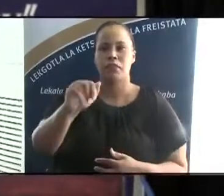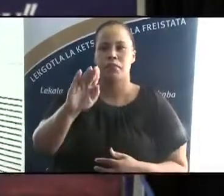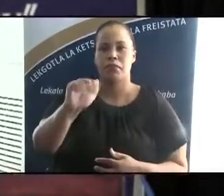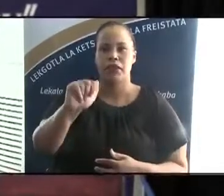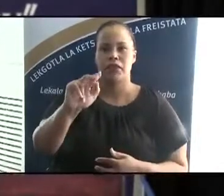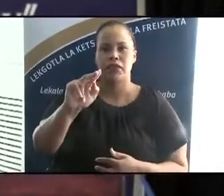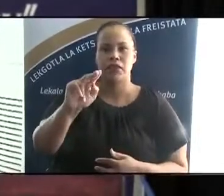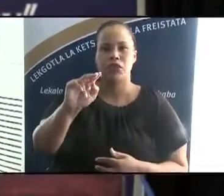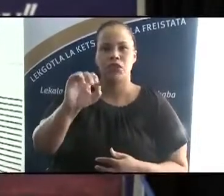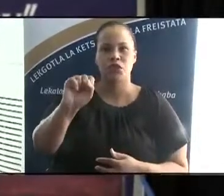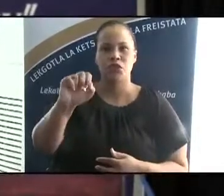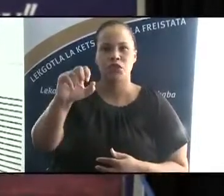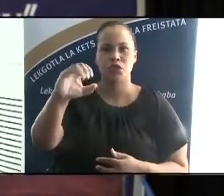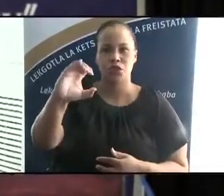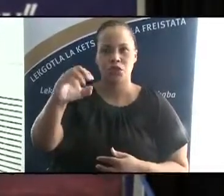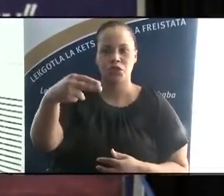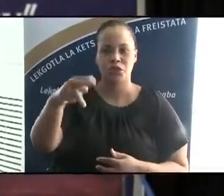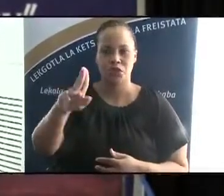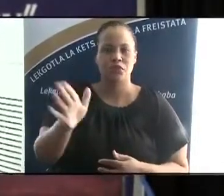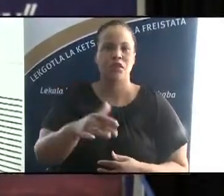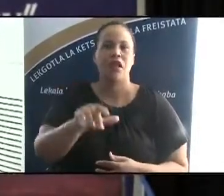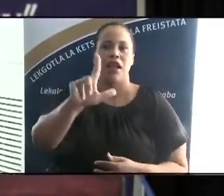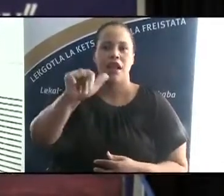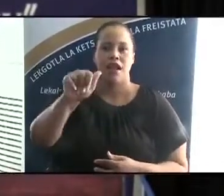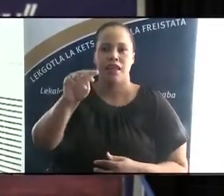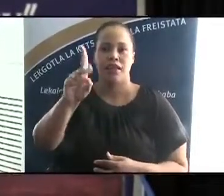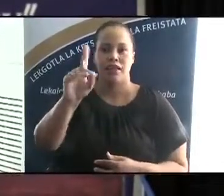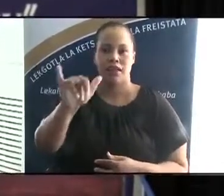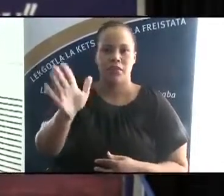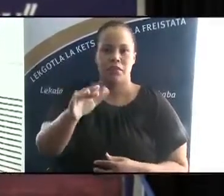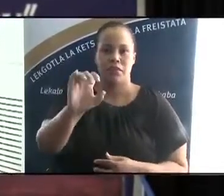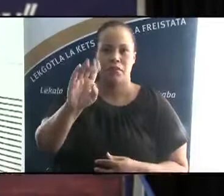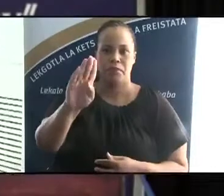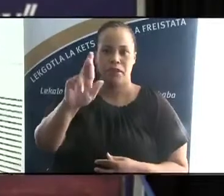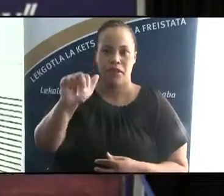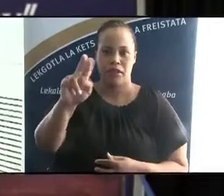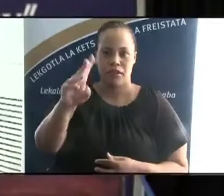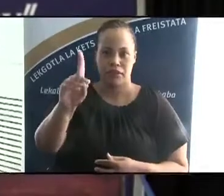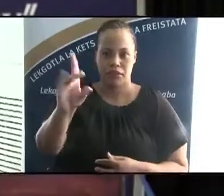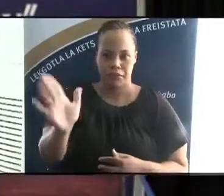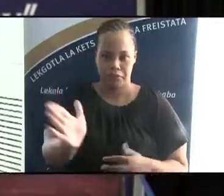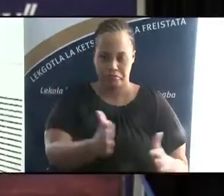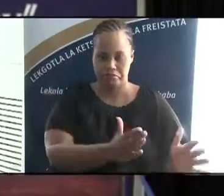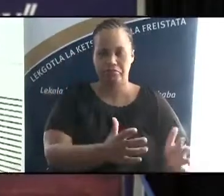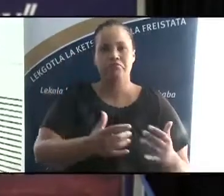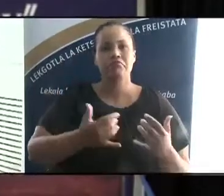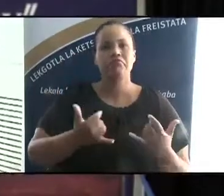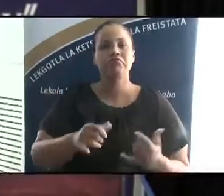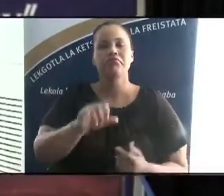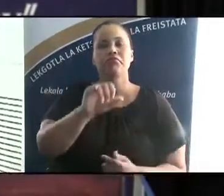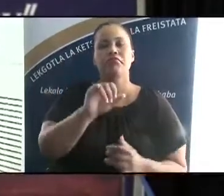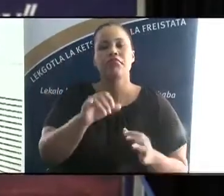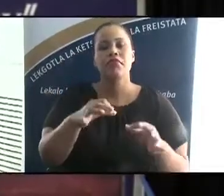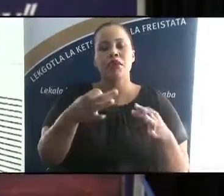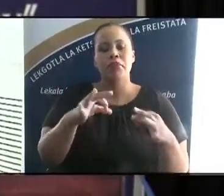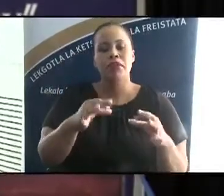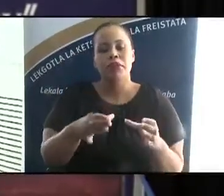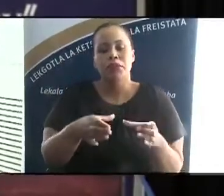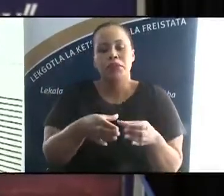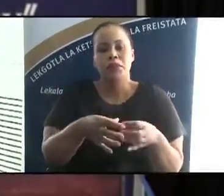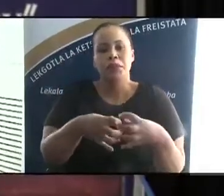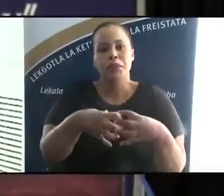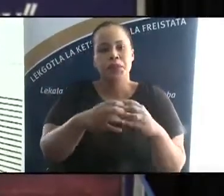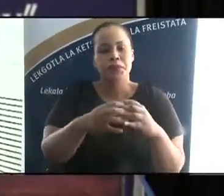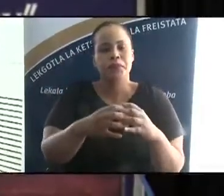Brand. Honourable Speaker, Destia has also supported the SMME startups by investing in the Botsabelo